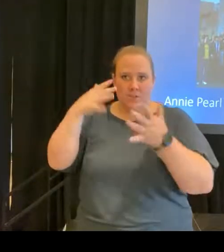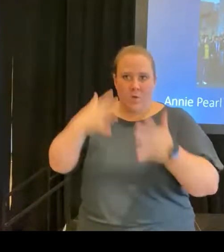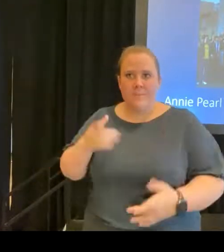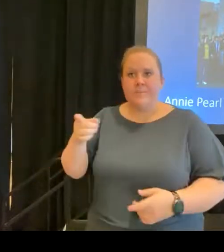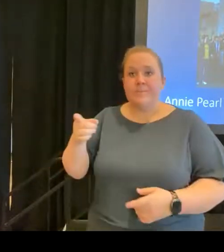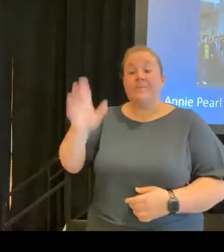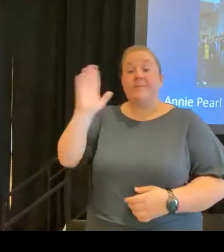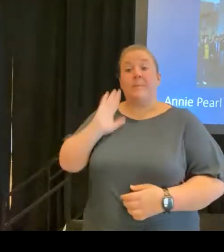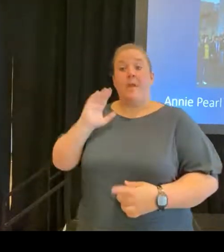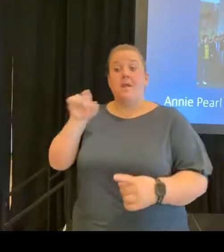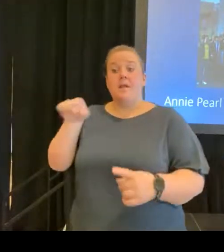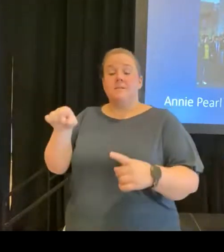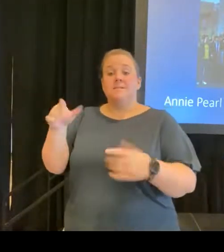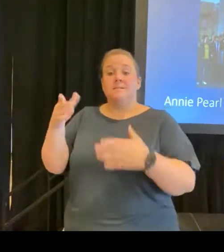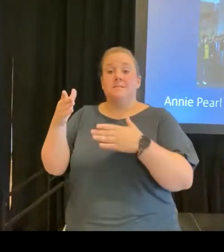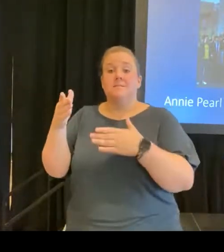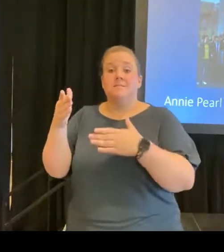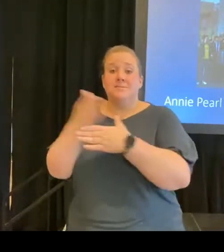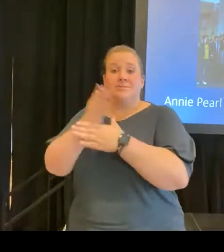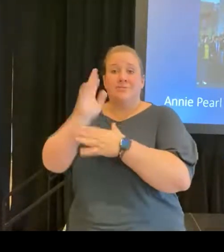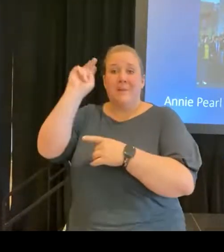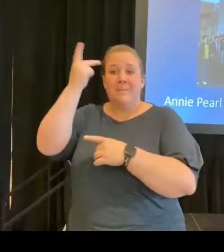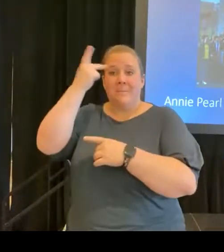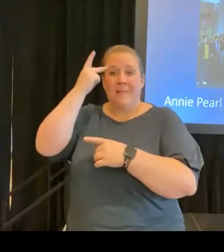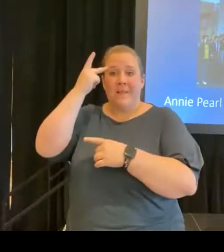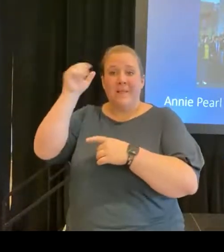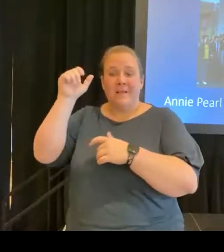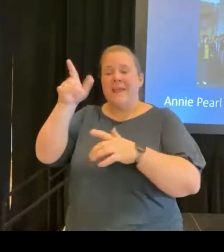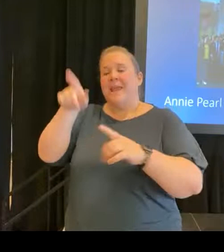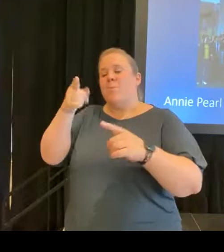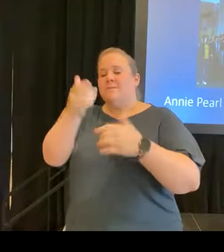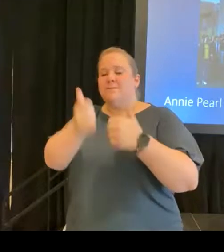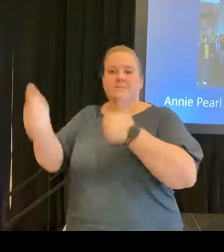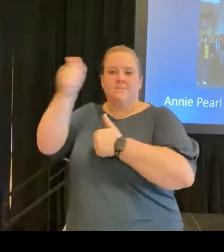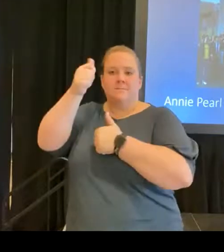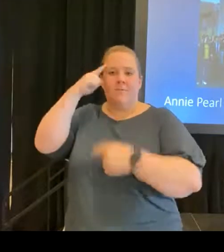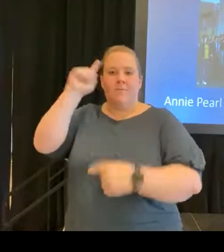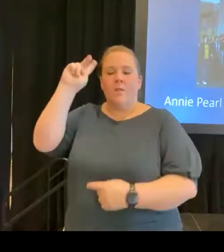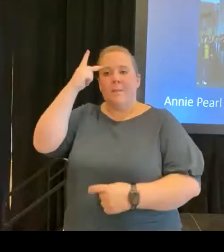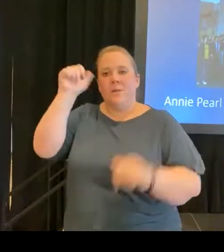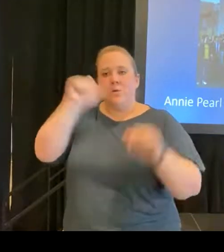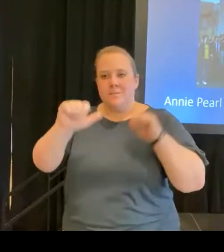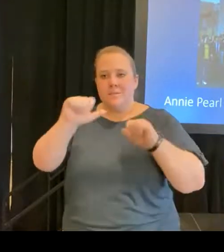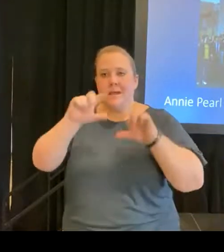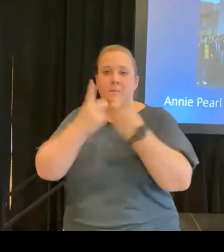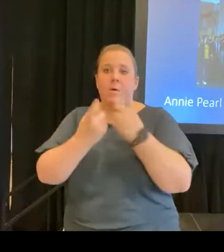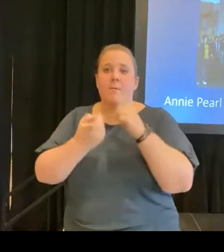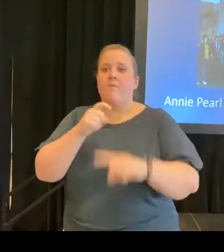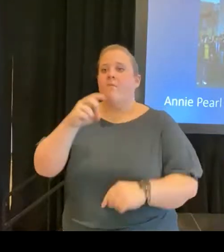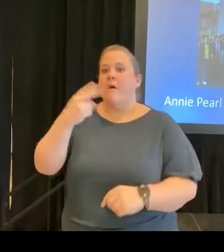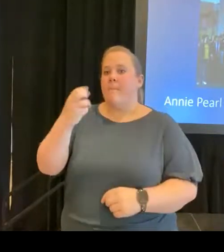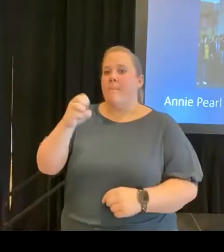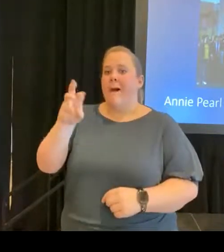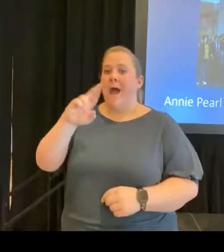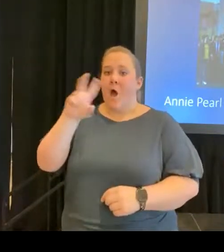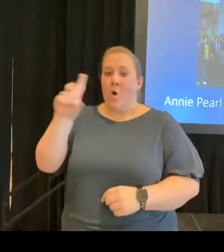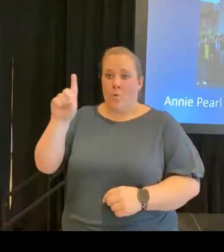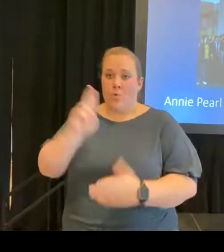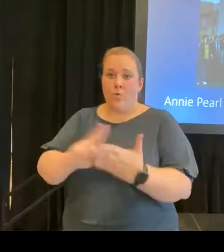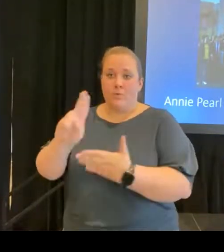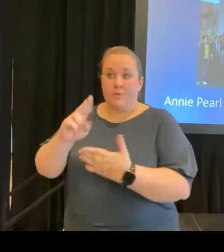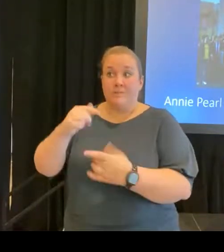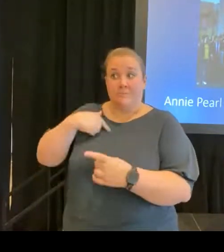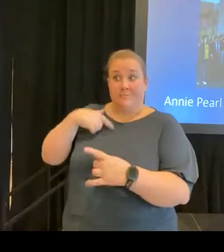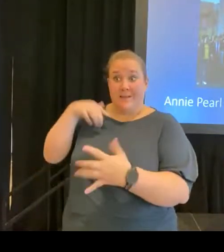one point in time, the chair of the political science department at Howard University, which is where I got my degree, right, was